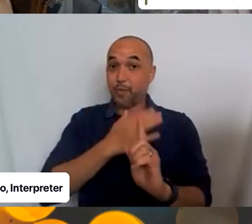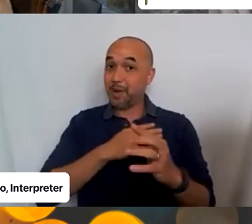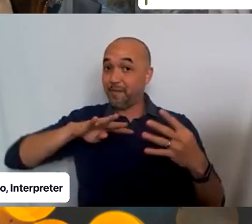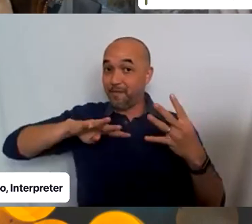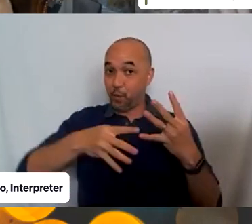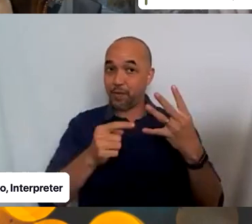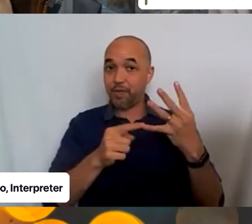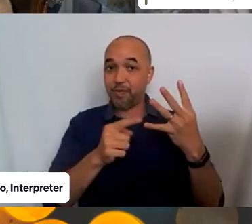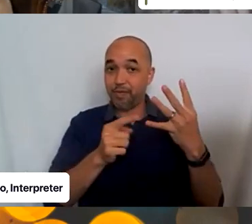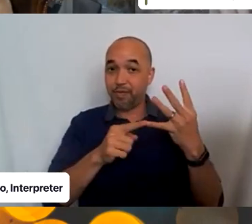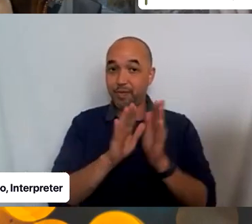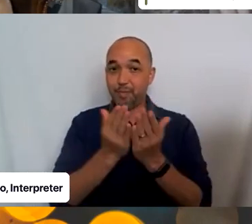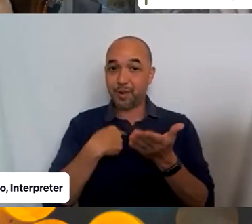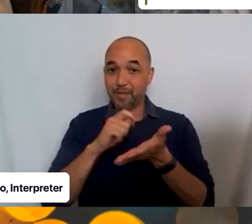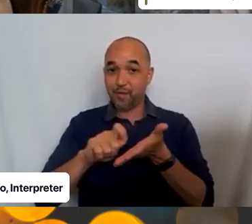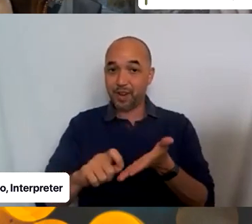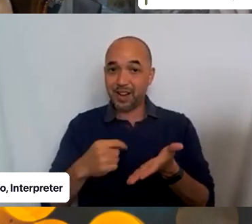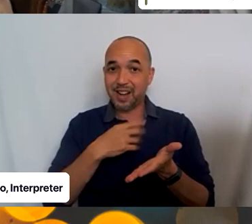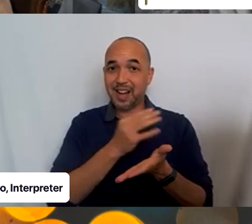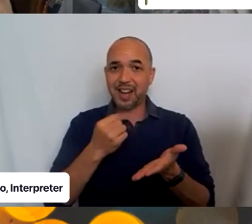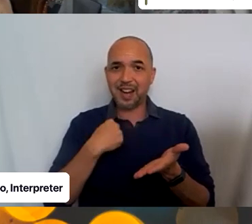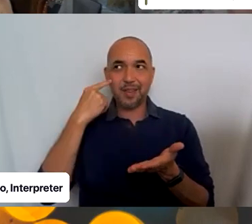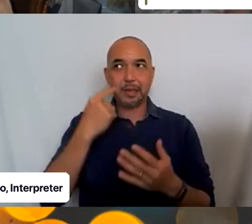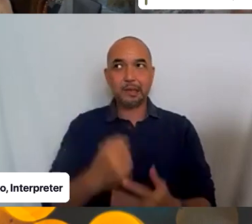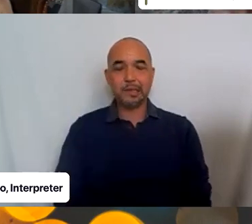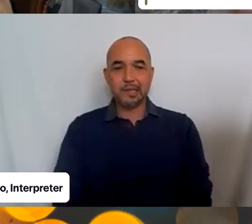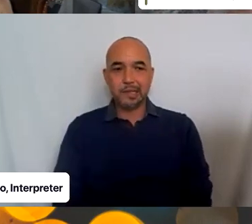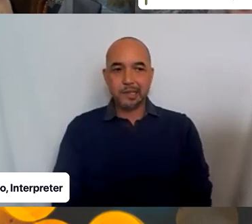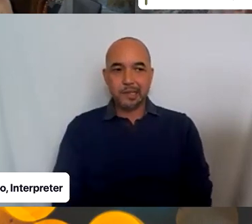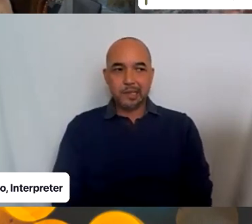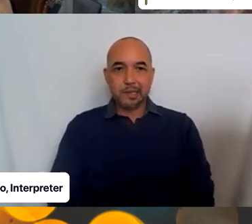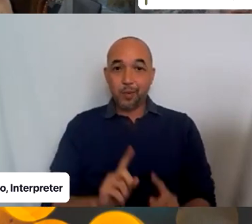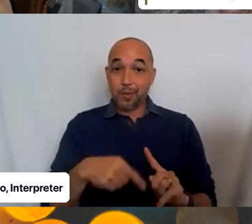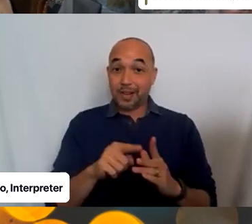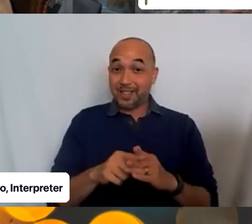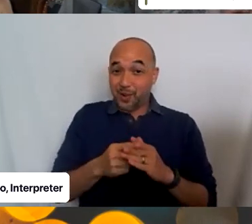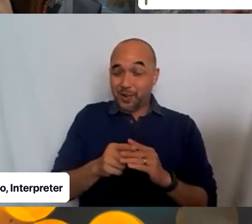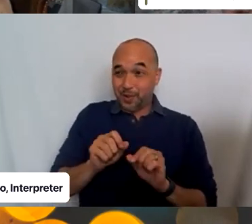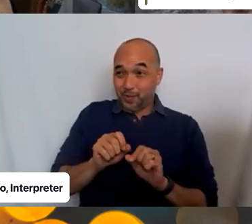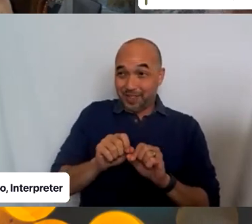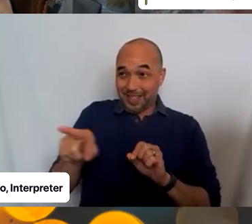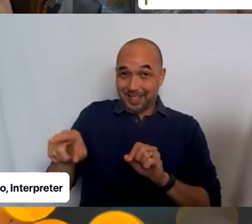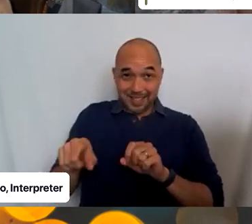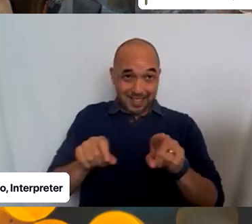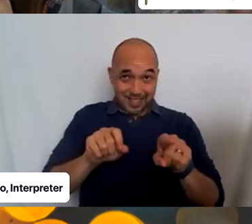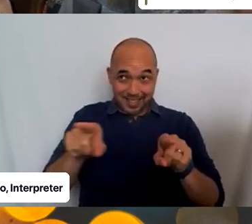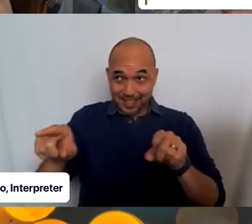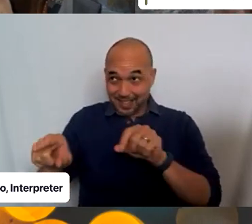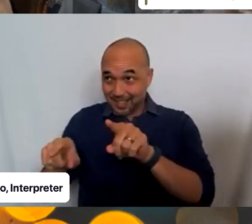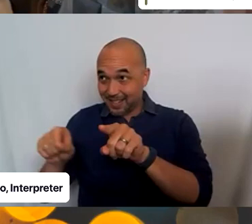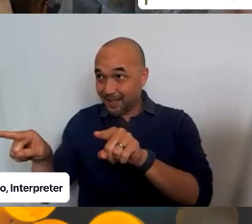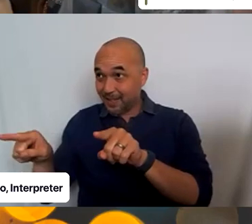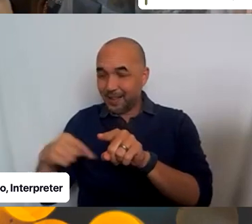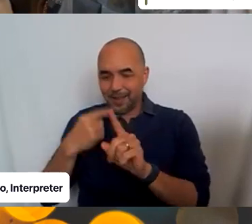And I just kind of thought to myself, at that point when I started querying it, I thought, this is the